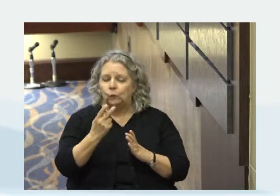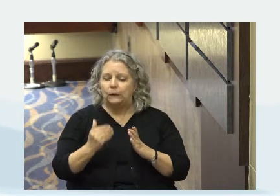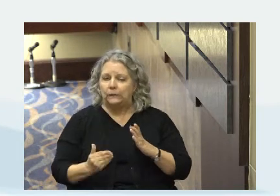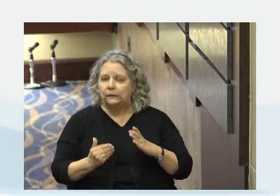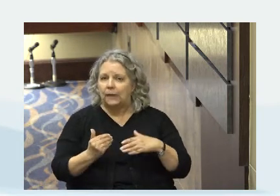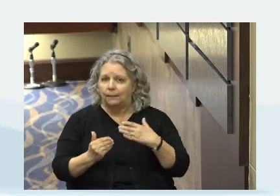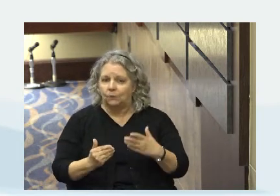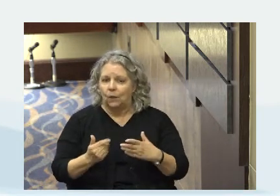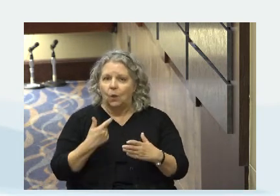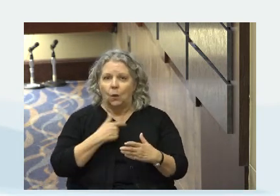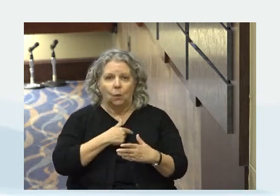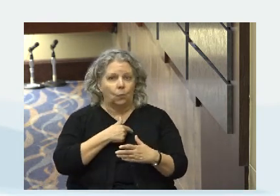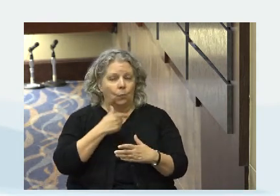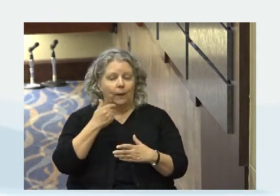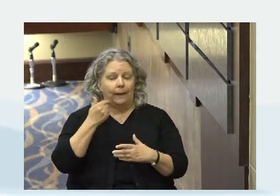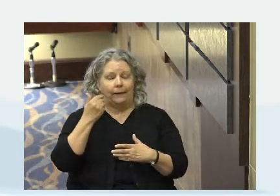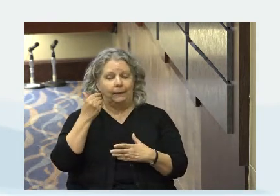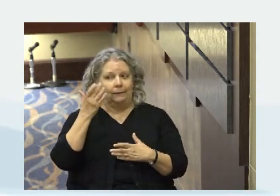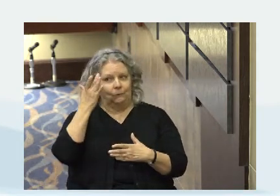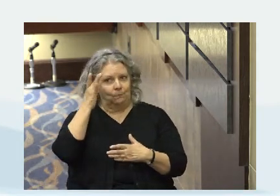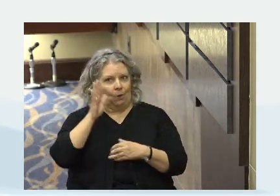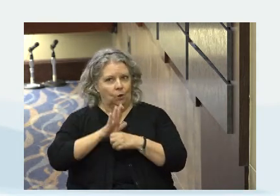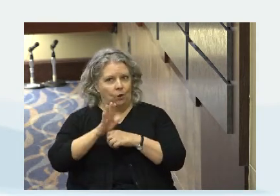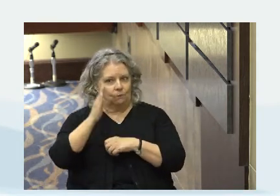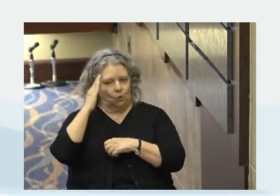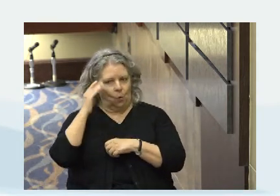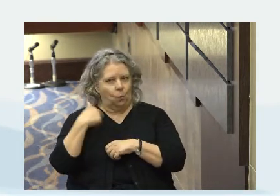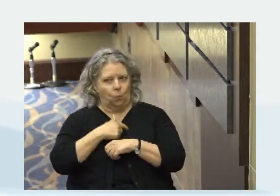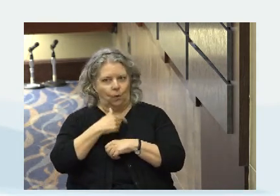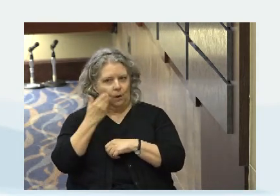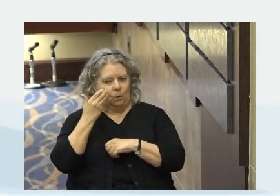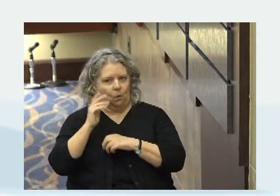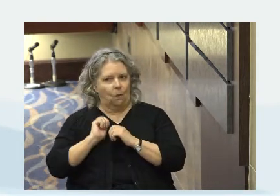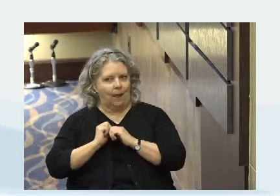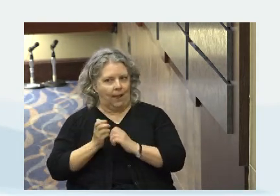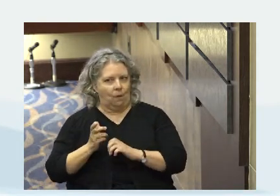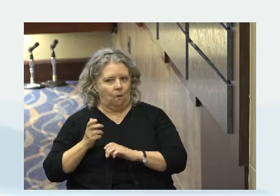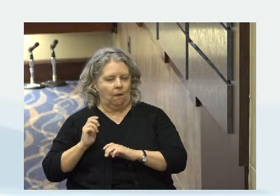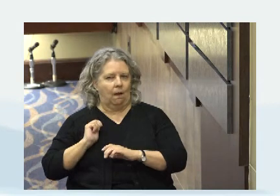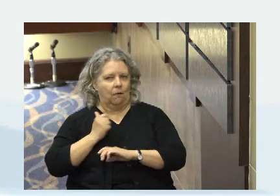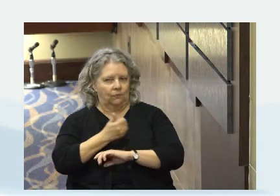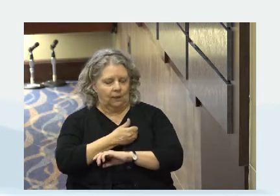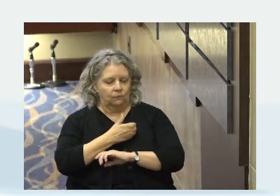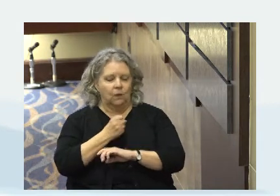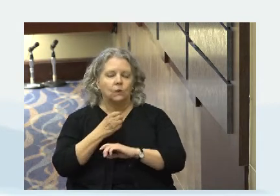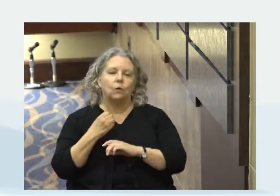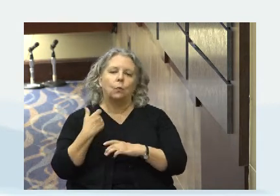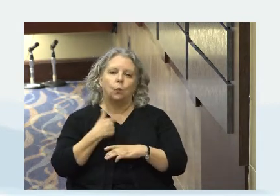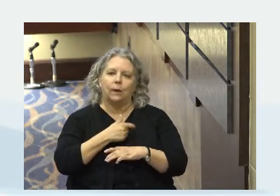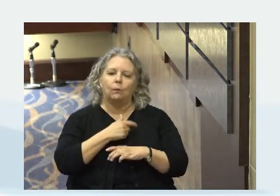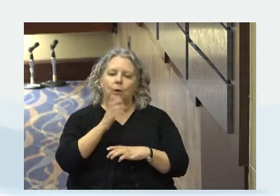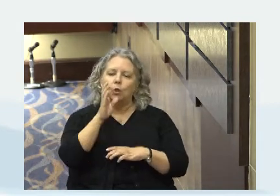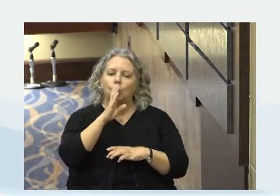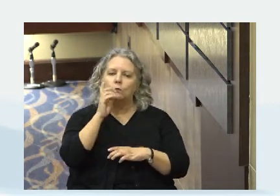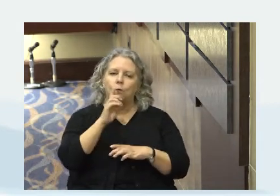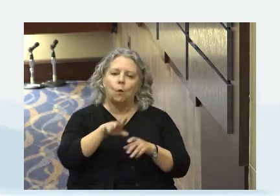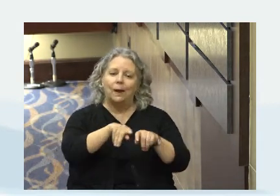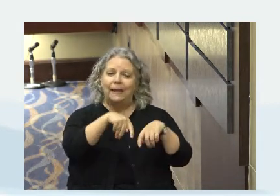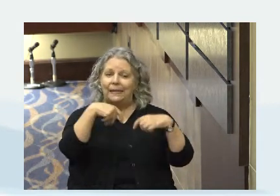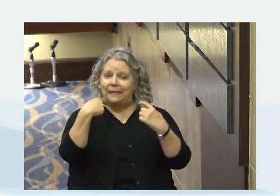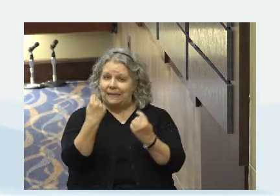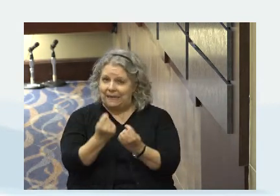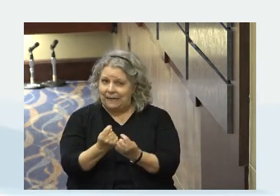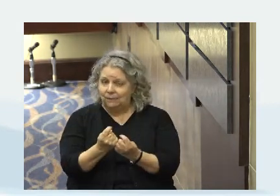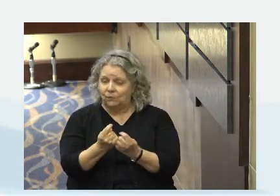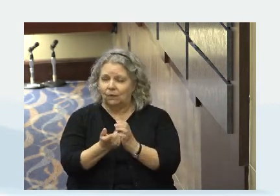enough about lighting to do this ourselves. So we want to solicit for teams of qualified people who have done